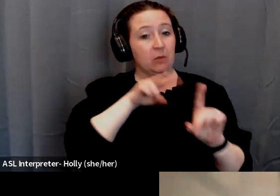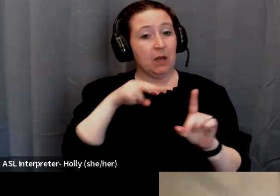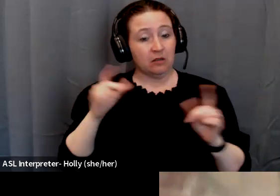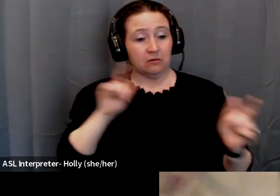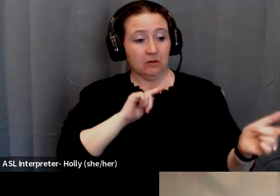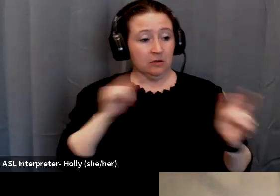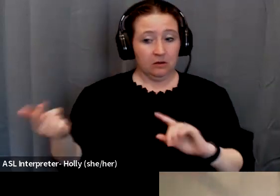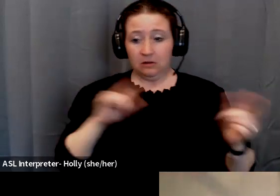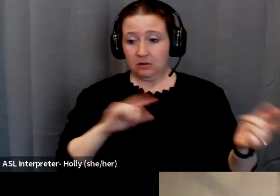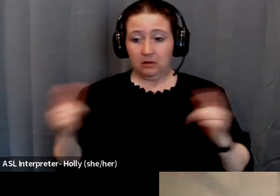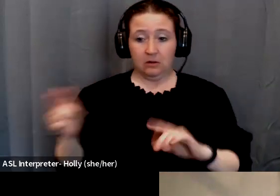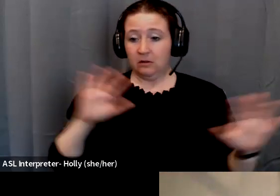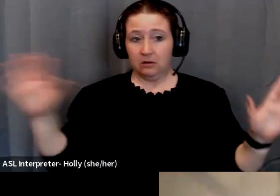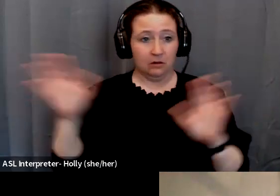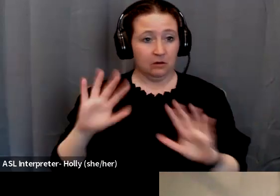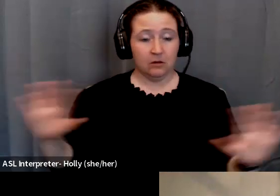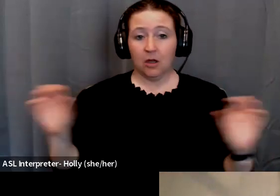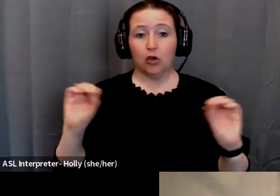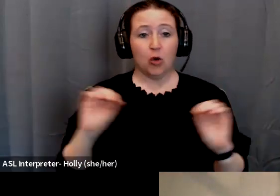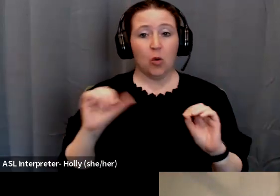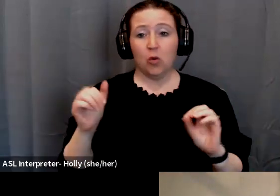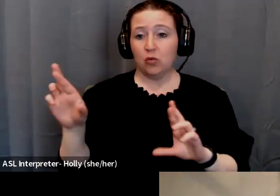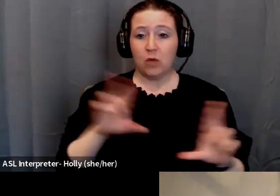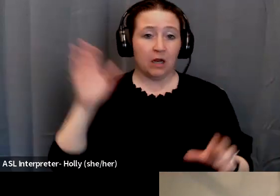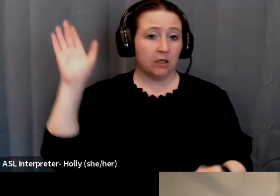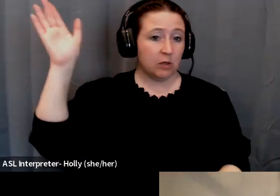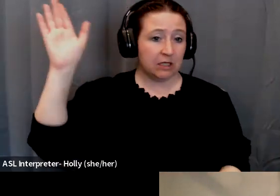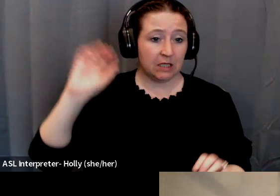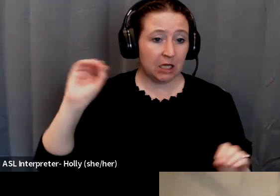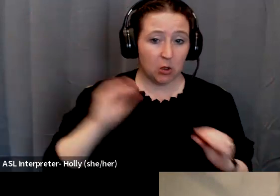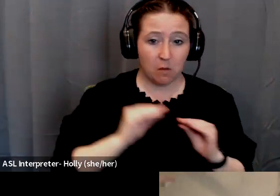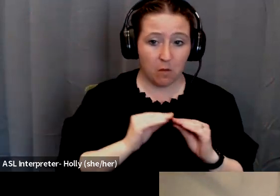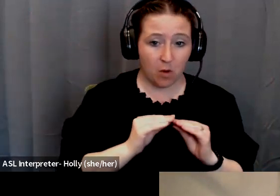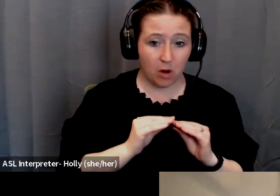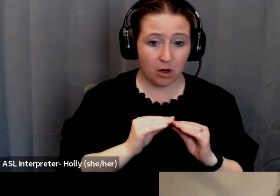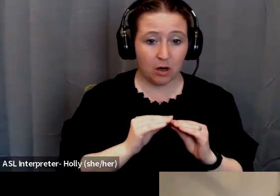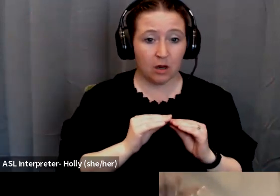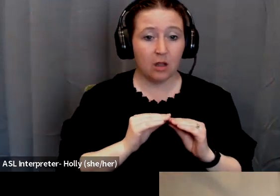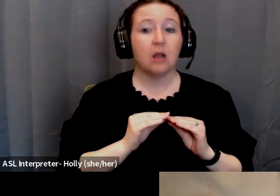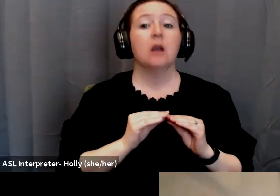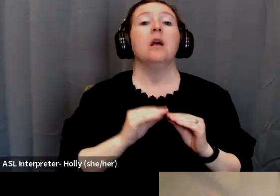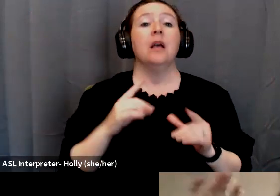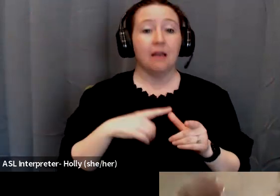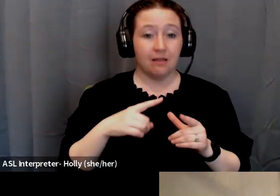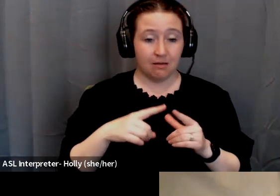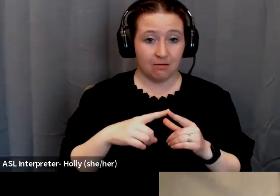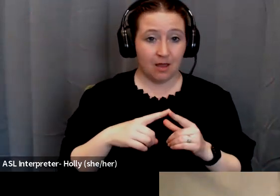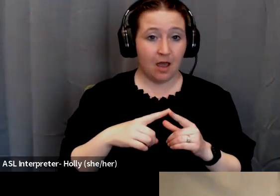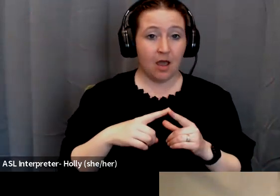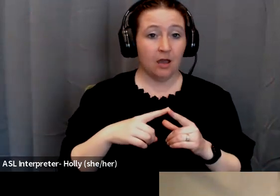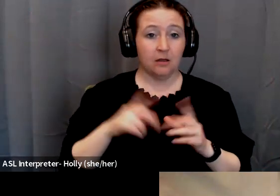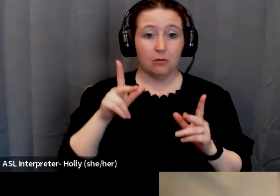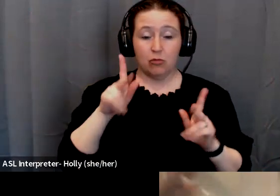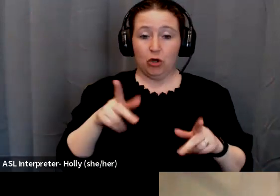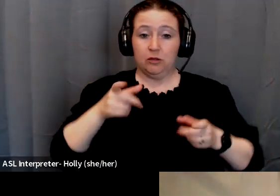and forth until there's nobody else standing at microphones who wants to talk about chocolate chip cookies. And then the presiding officer, whoever's in